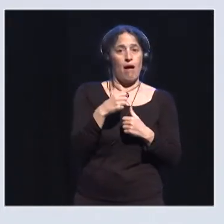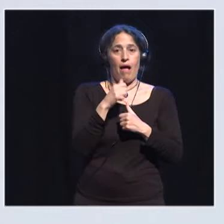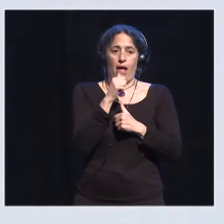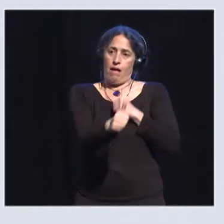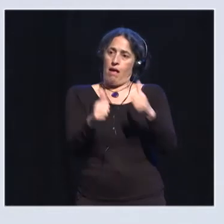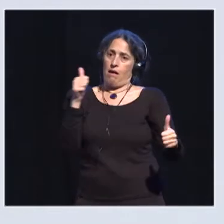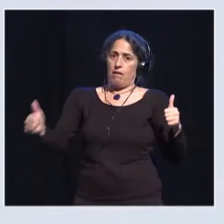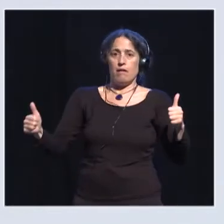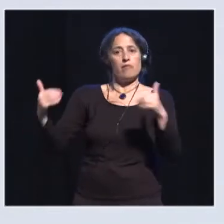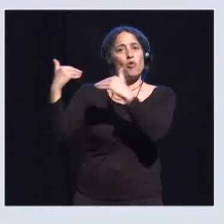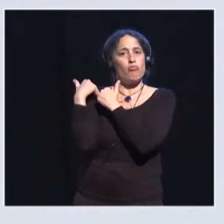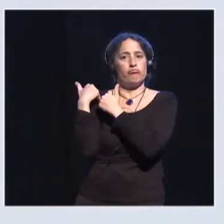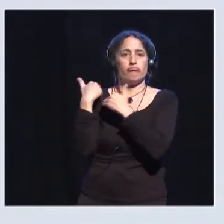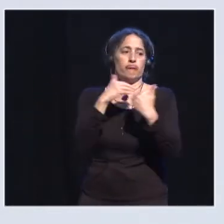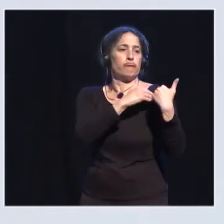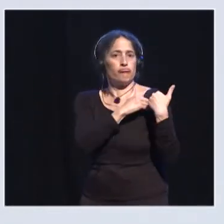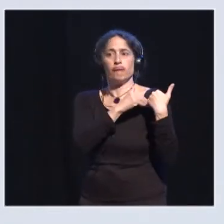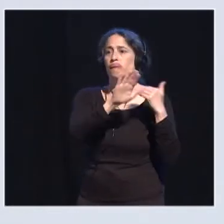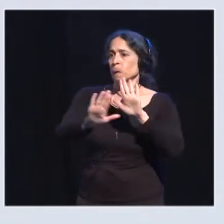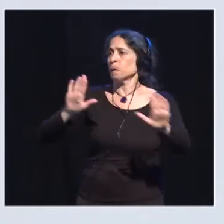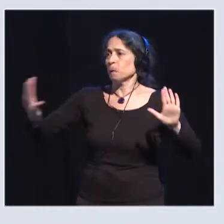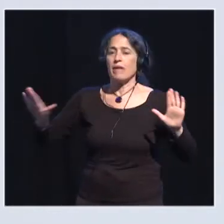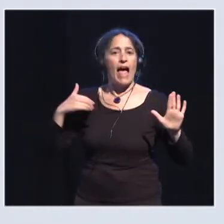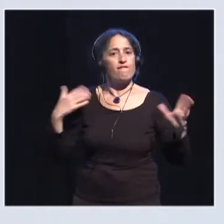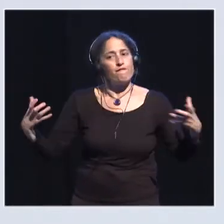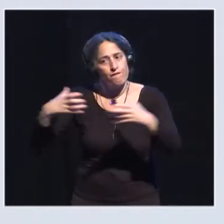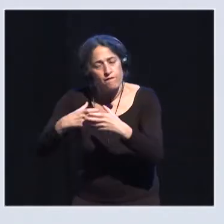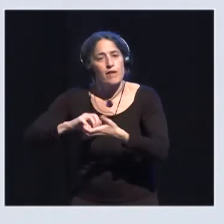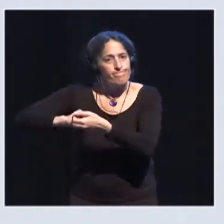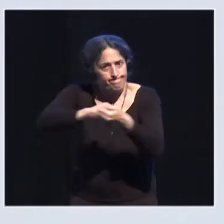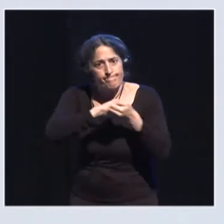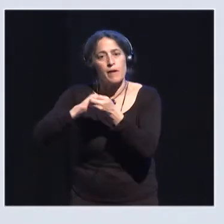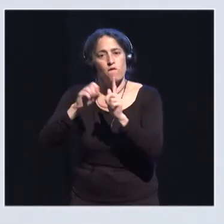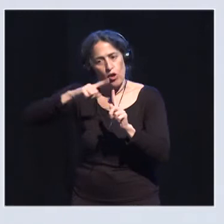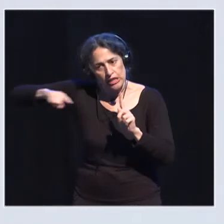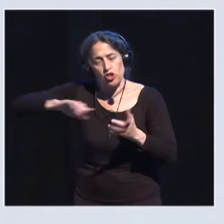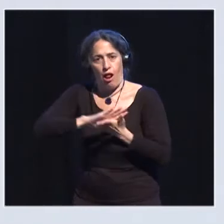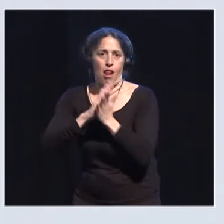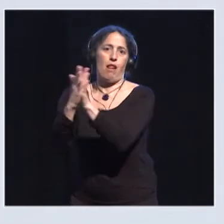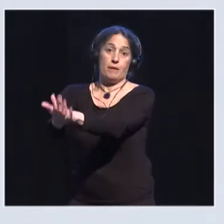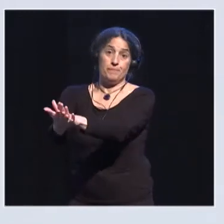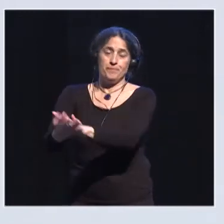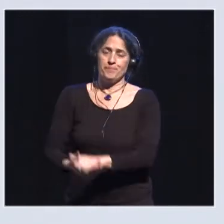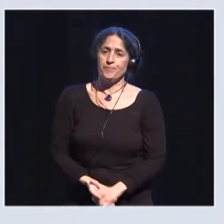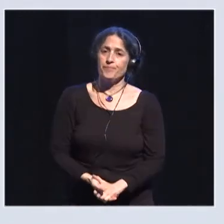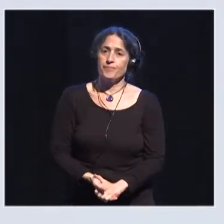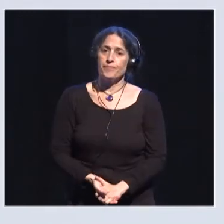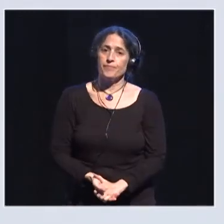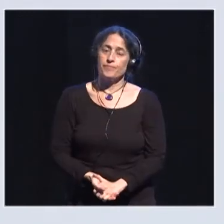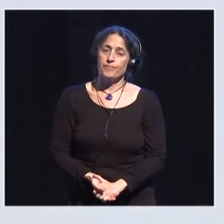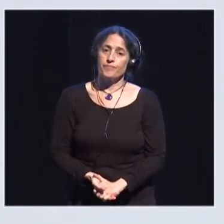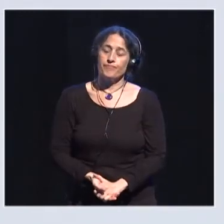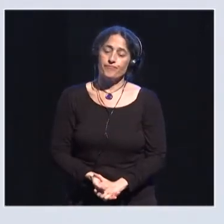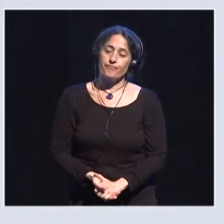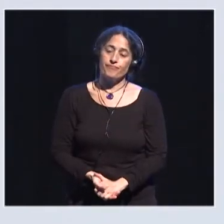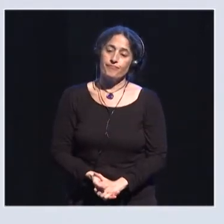play its own role. For public sector, I think the most important is